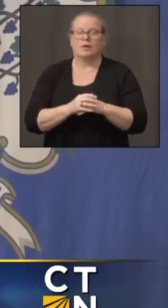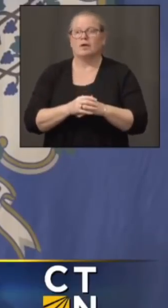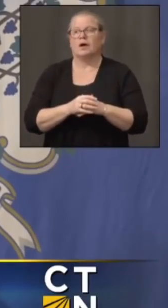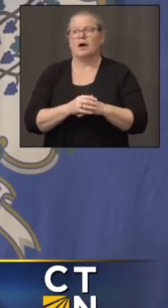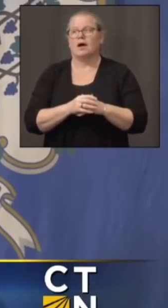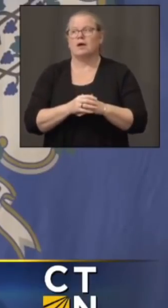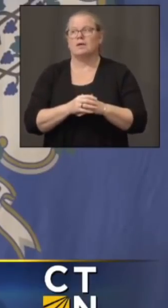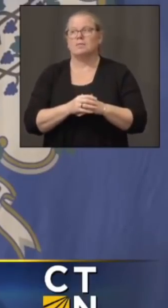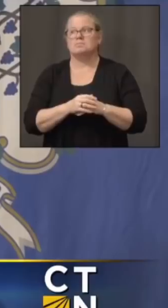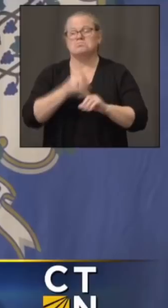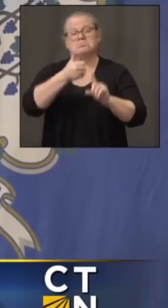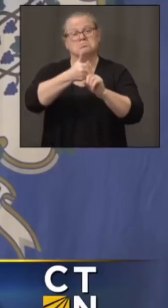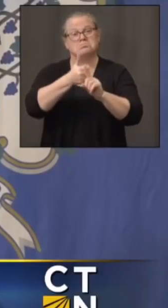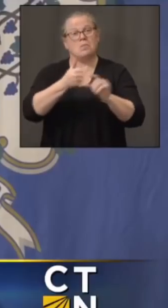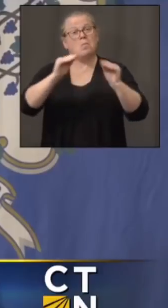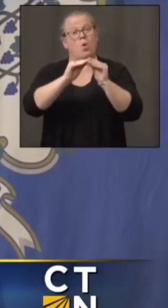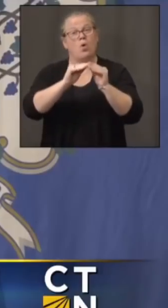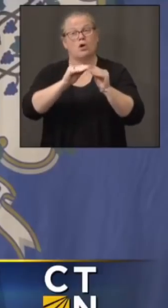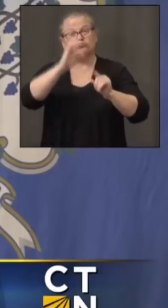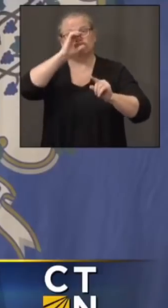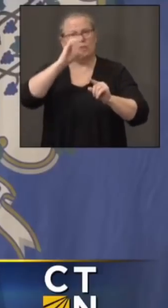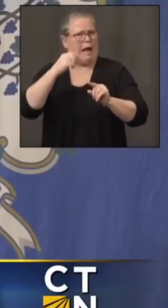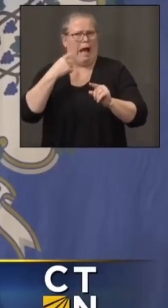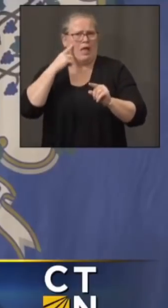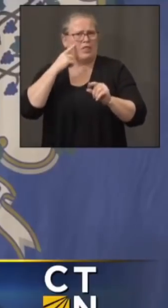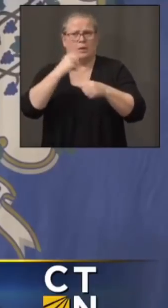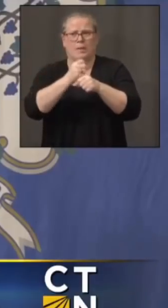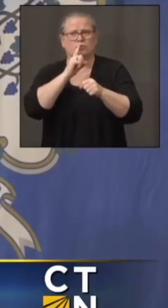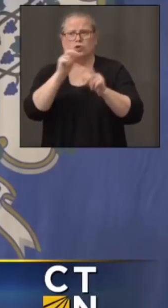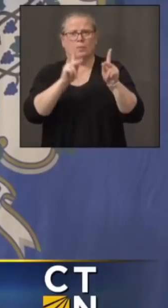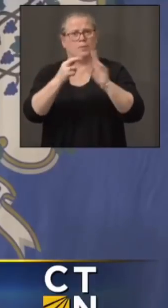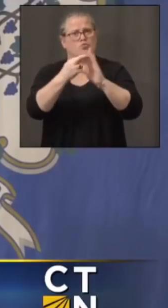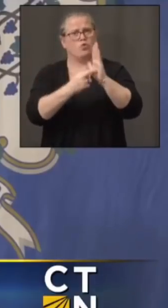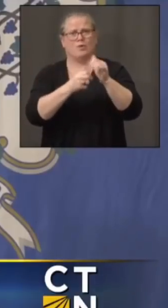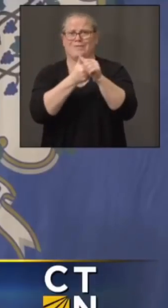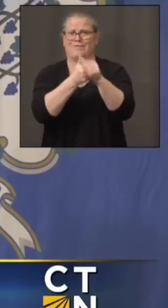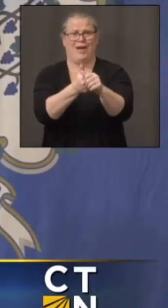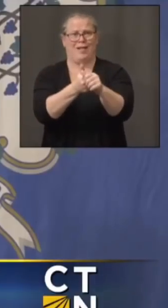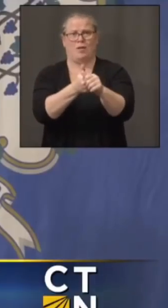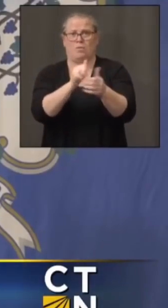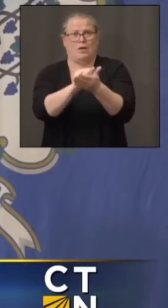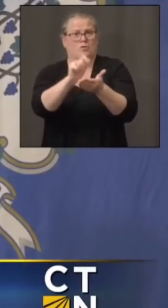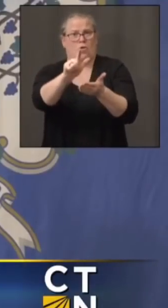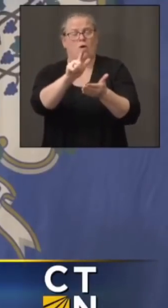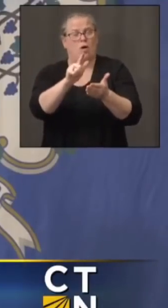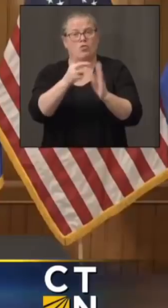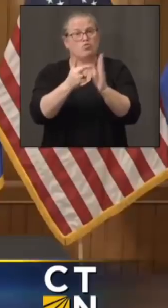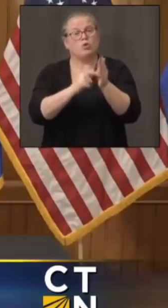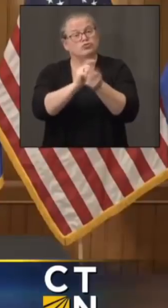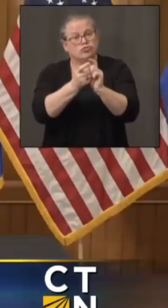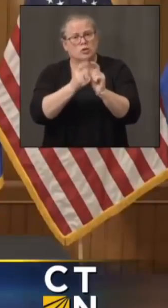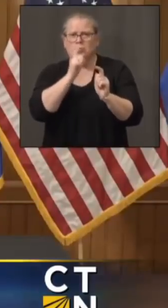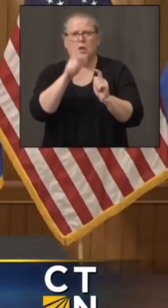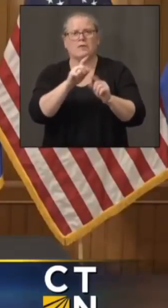I think I'd just start with enforcement. I don't think he has to change any of the other rules. Thank you.